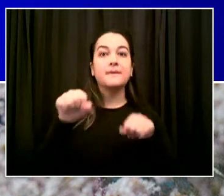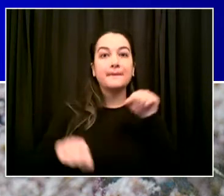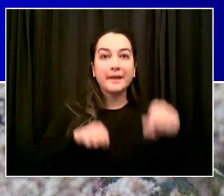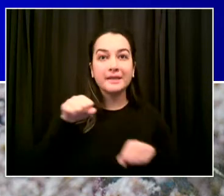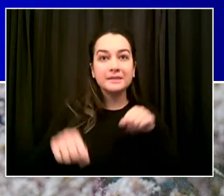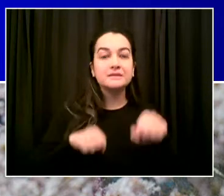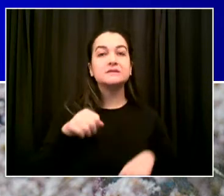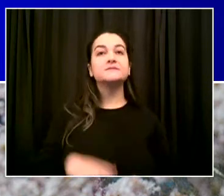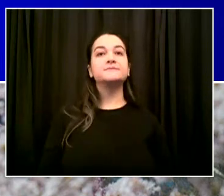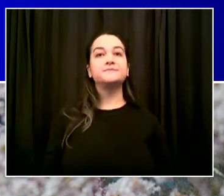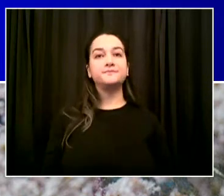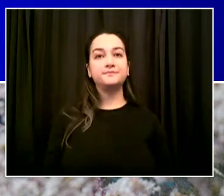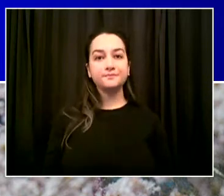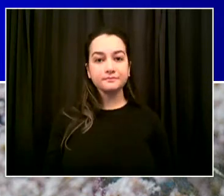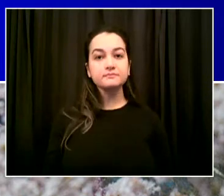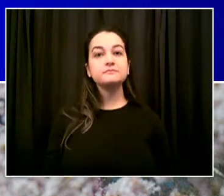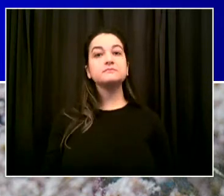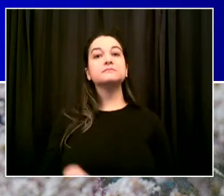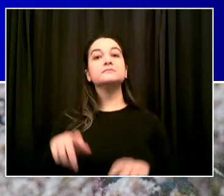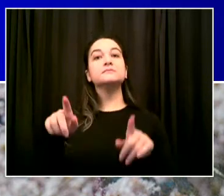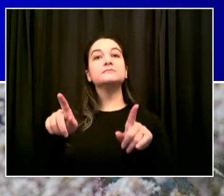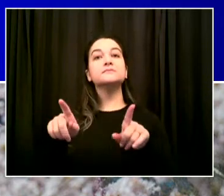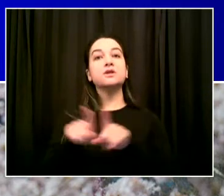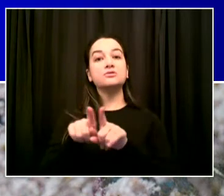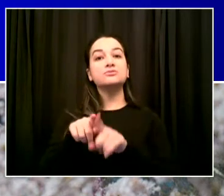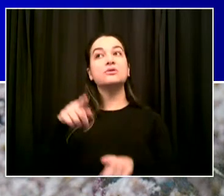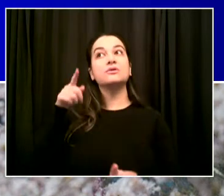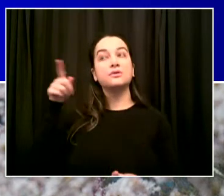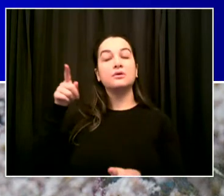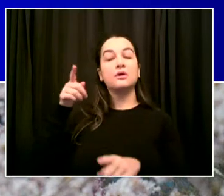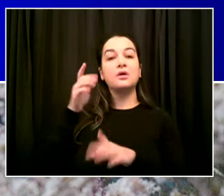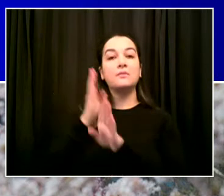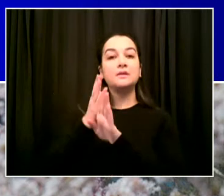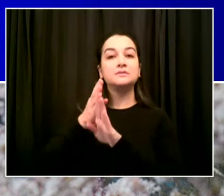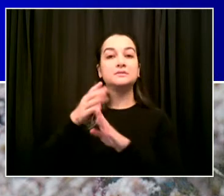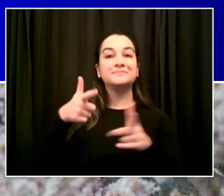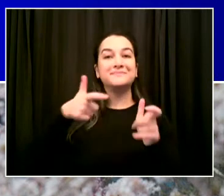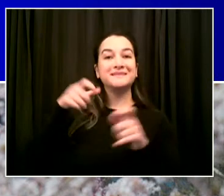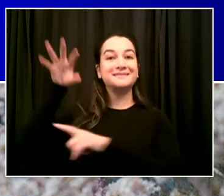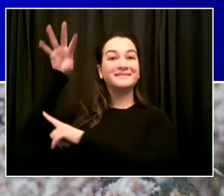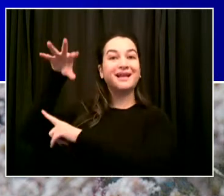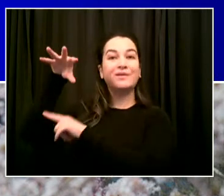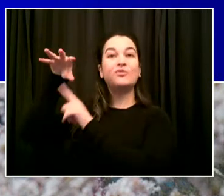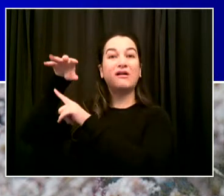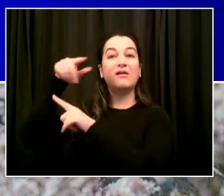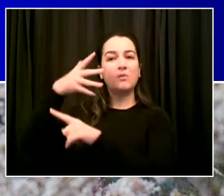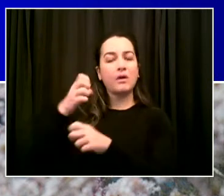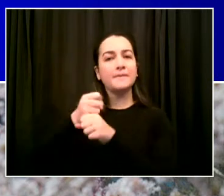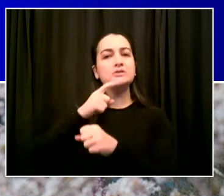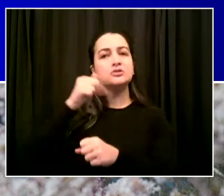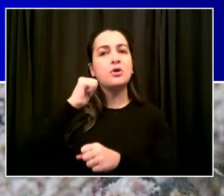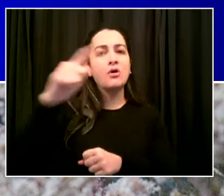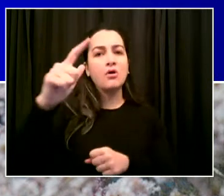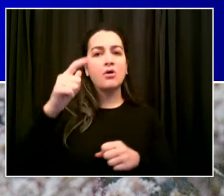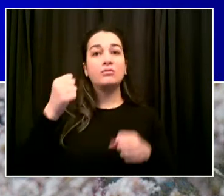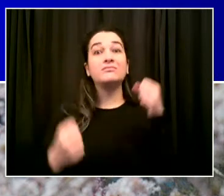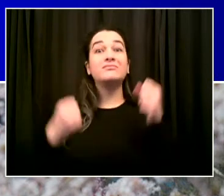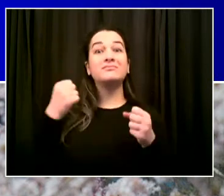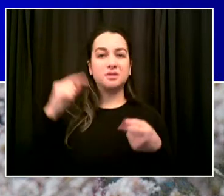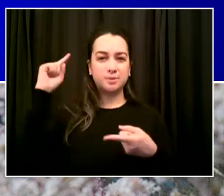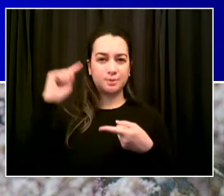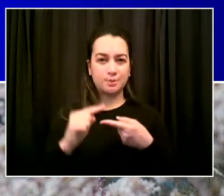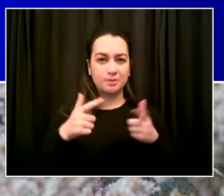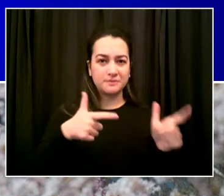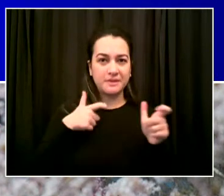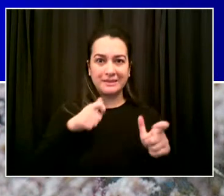the Open Streets Initiative together transformed the whole look and feel of many parts of New York City for the better, and these will